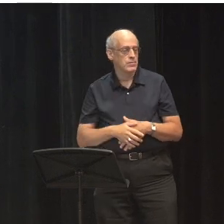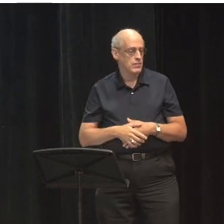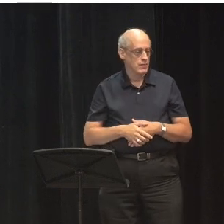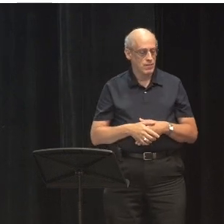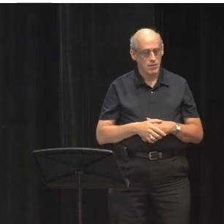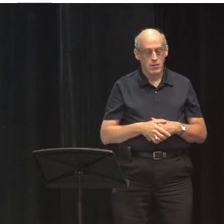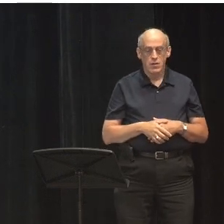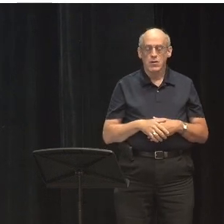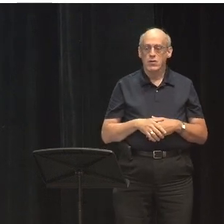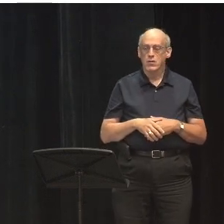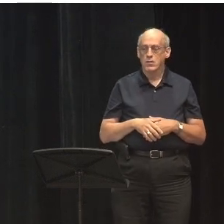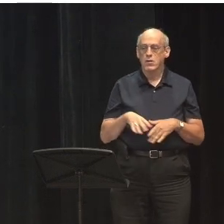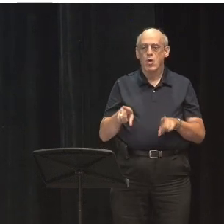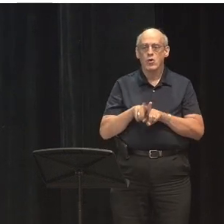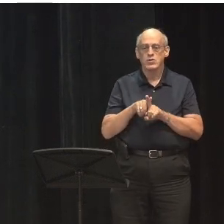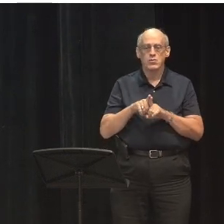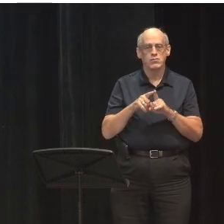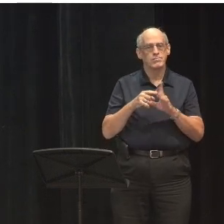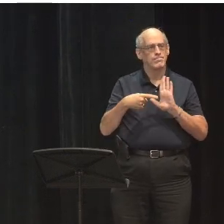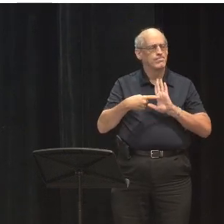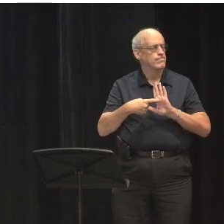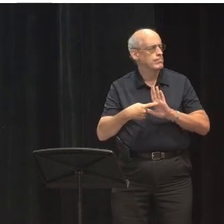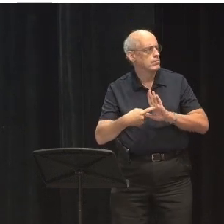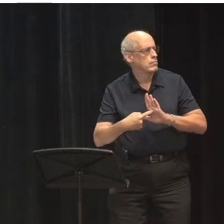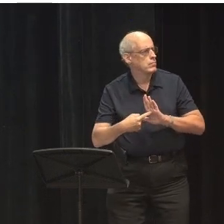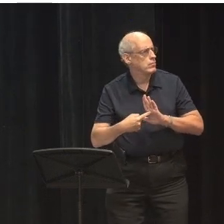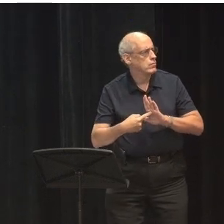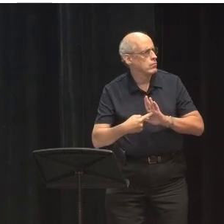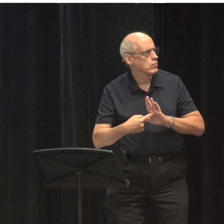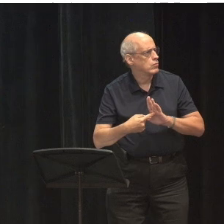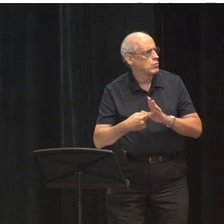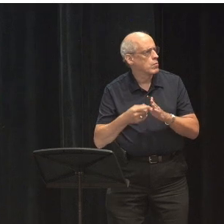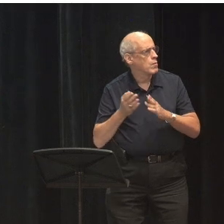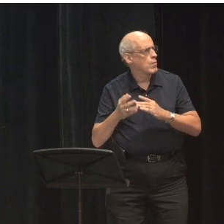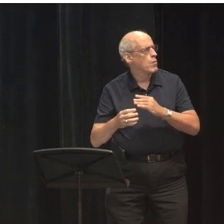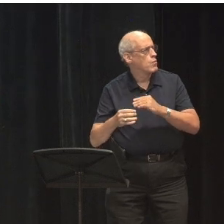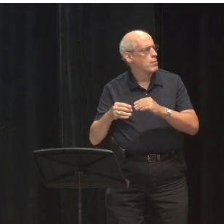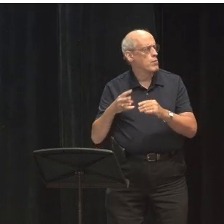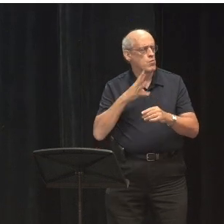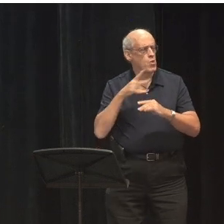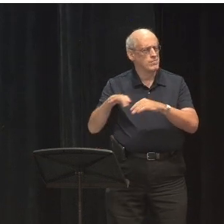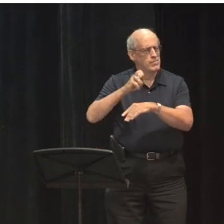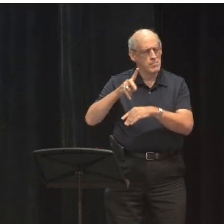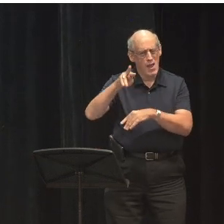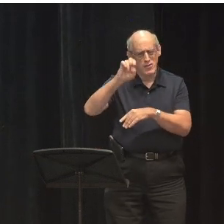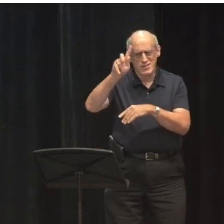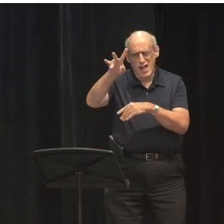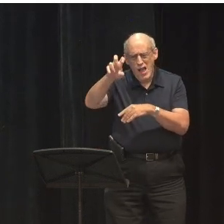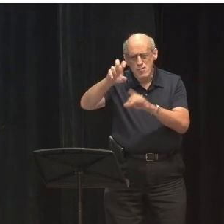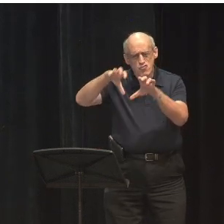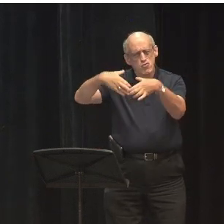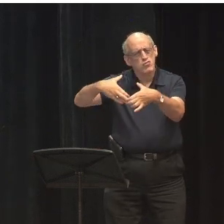also unofficially representing the 7 other maritime businesses in North Cove Marina. My question is very